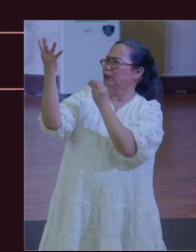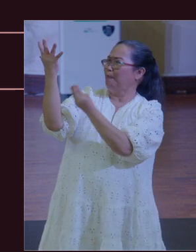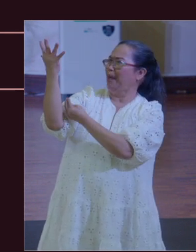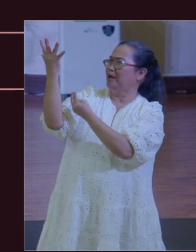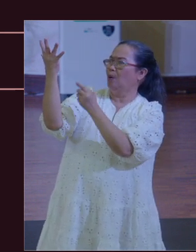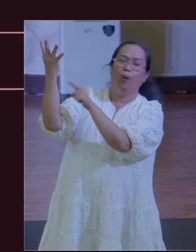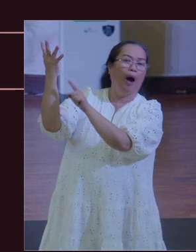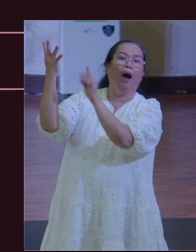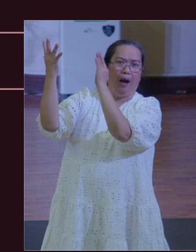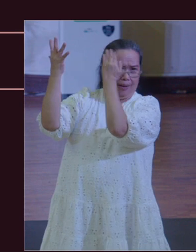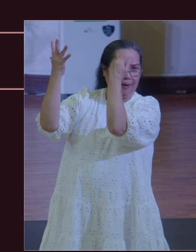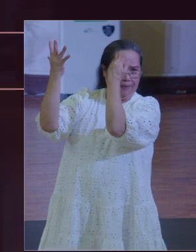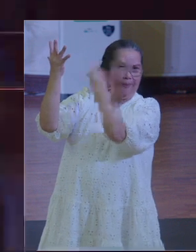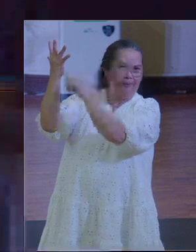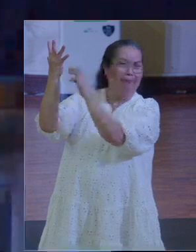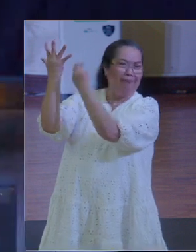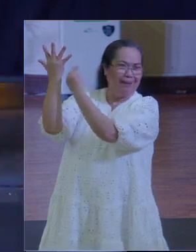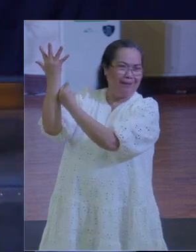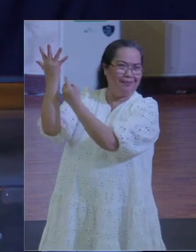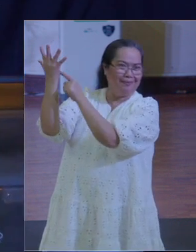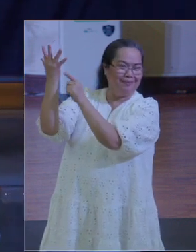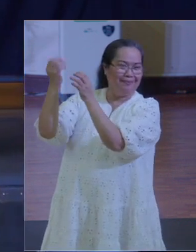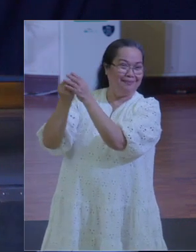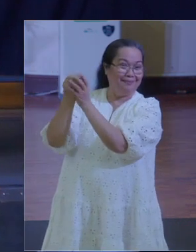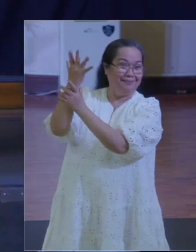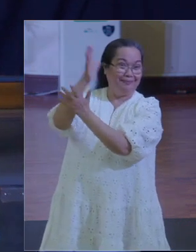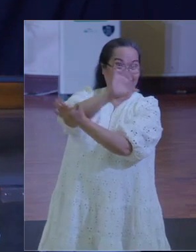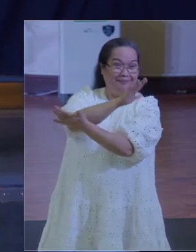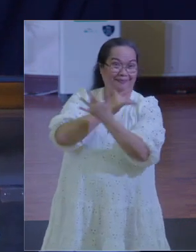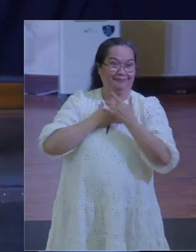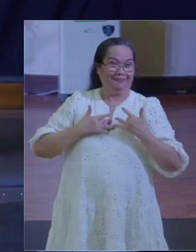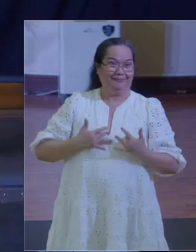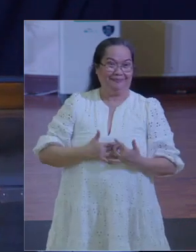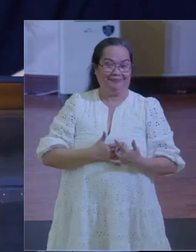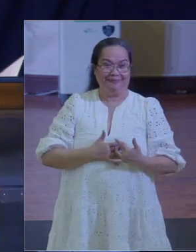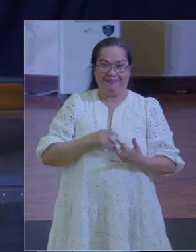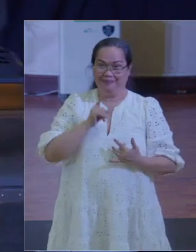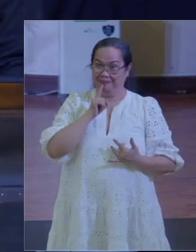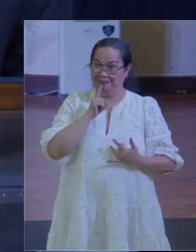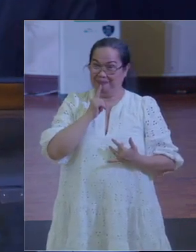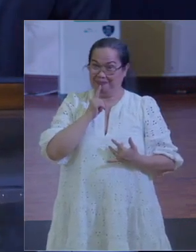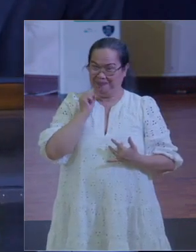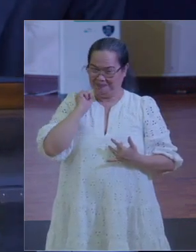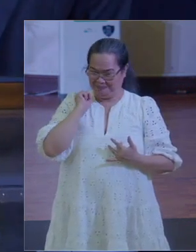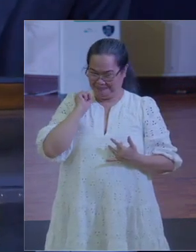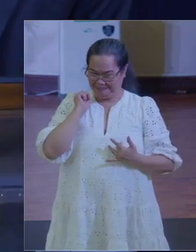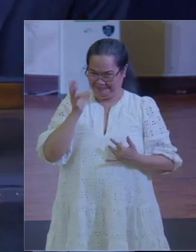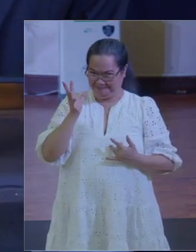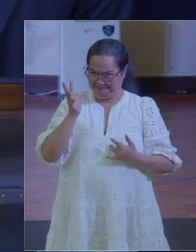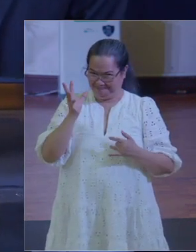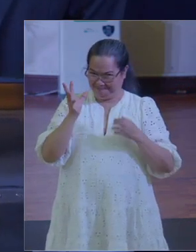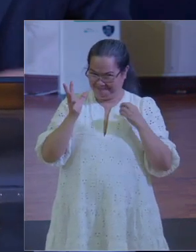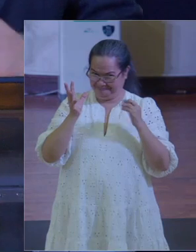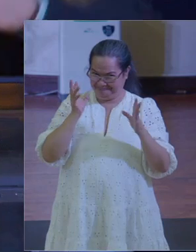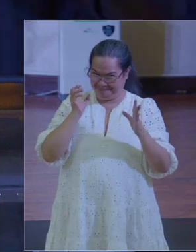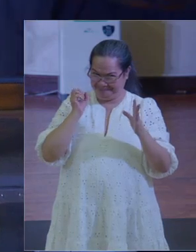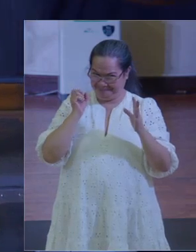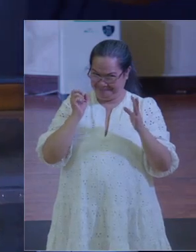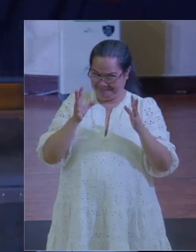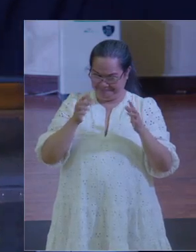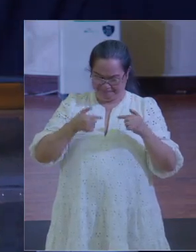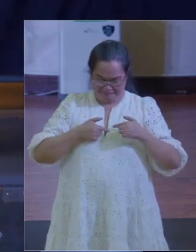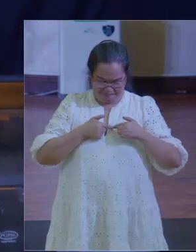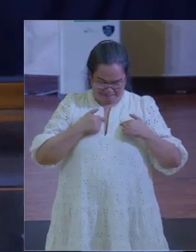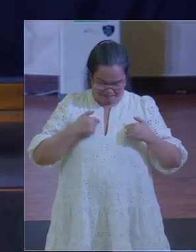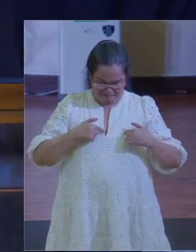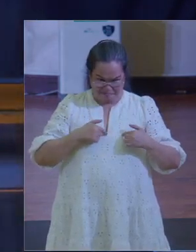2. Mula sa kasaganaan ng puso, ang bibig ay nagsasalita. From the abundance of